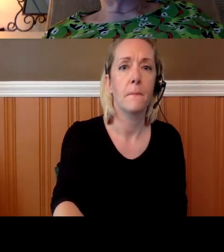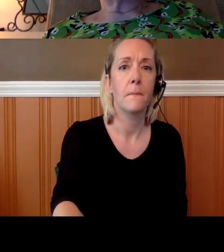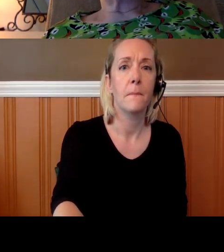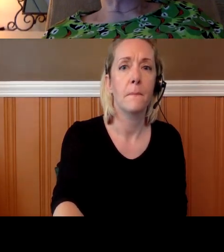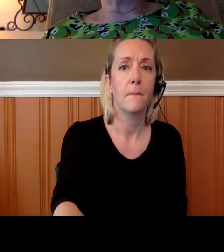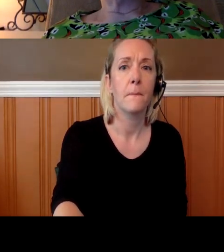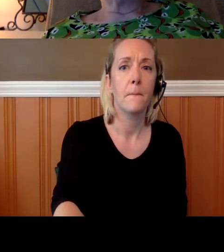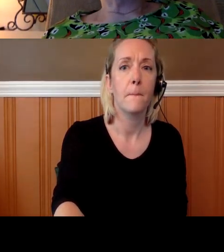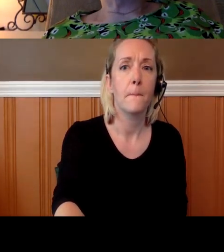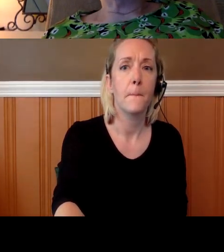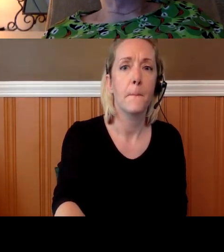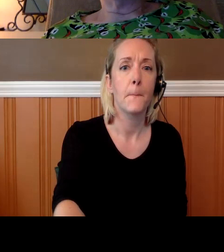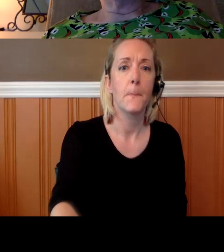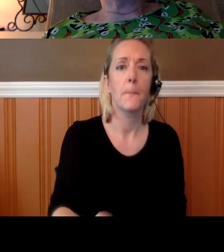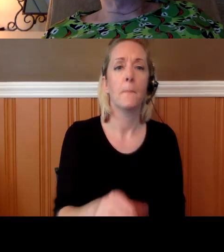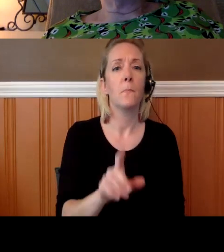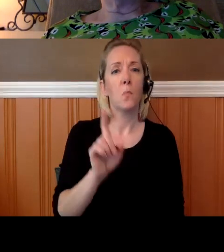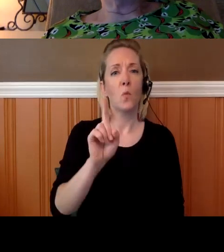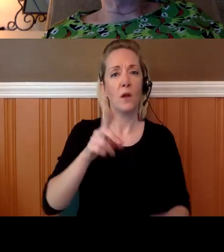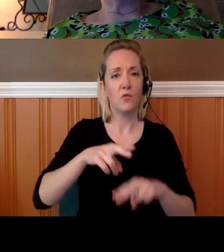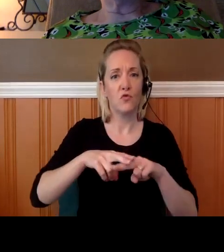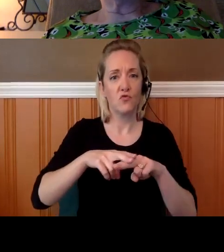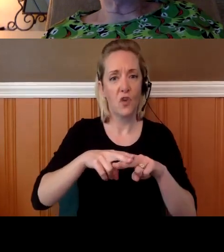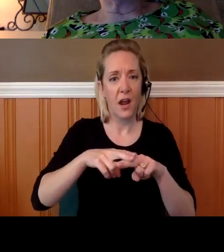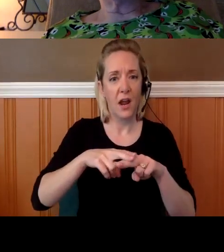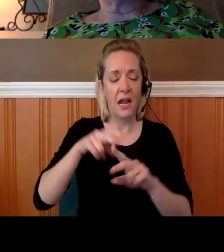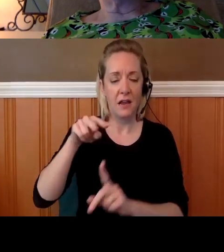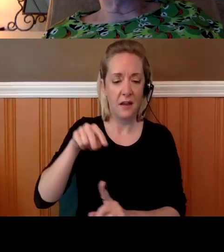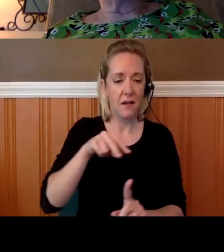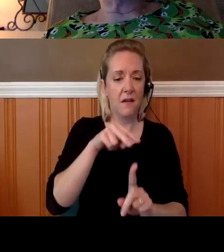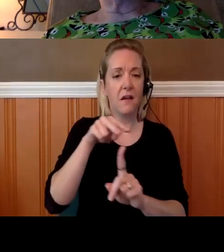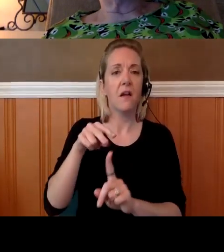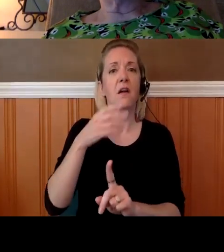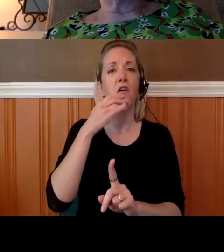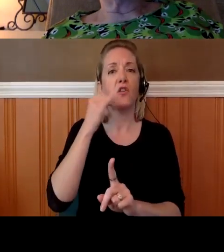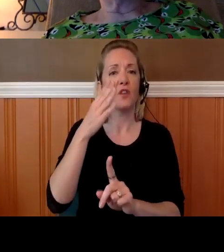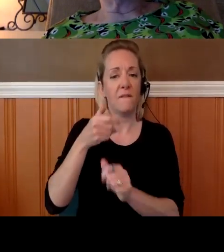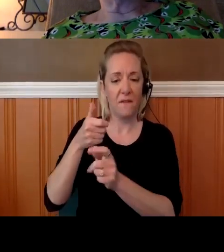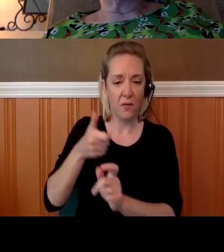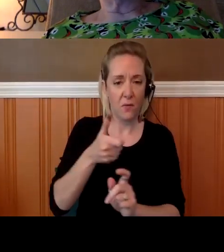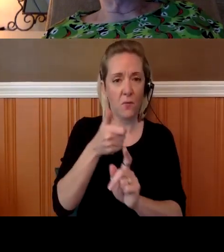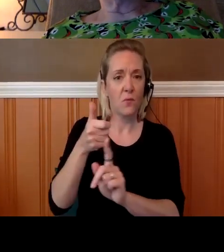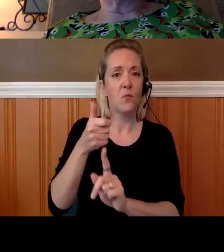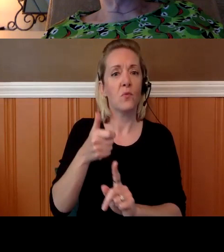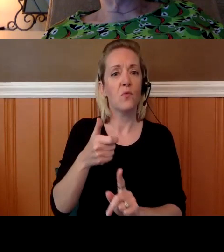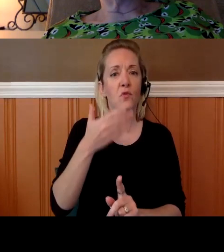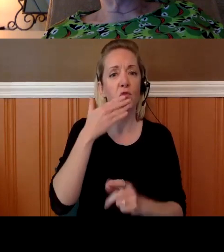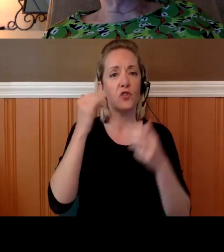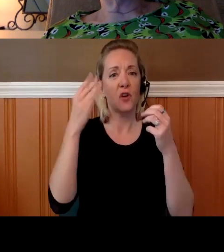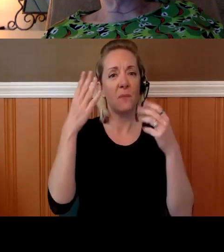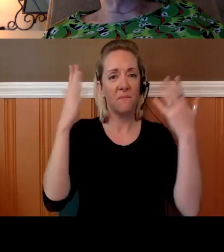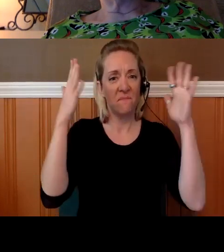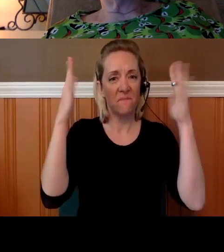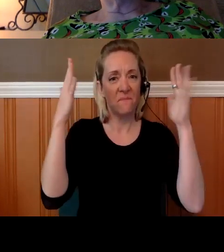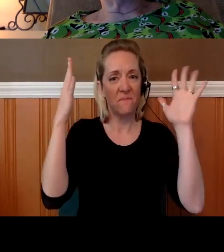Nice job, Fully. That's the drink. Here you go. You can finish it. You did such a great job